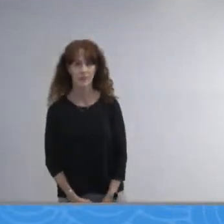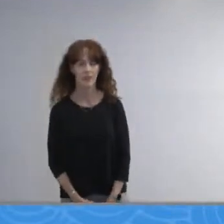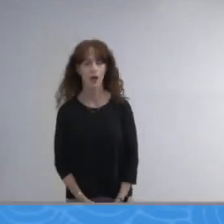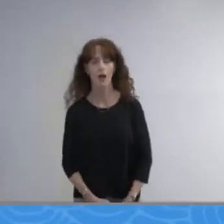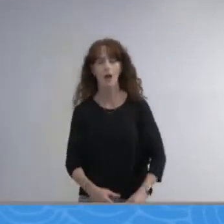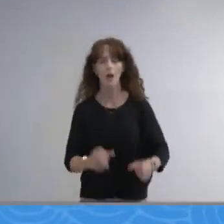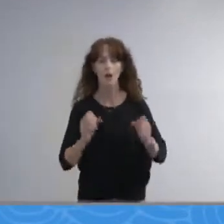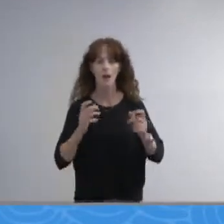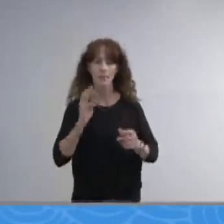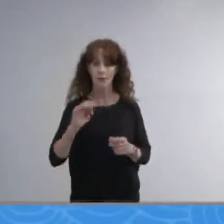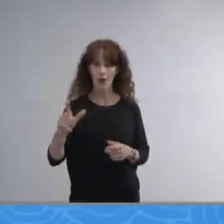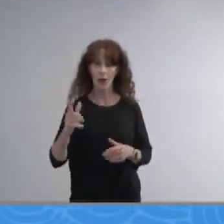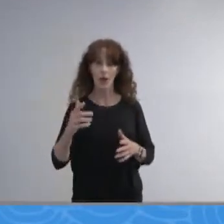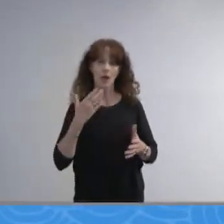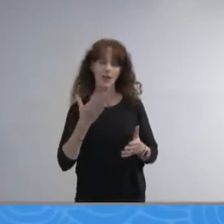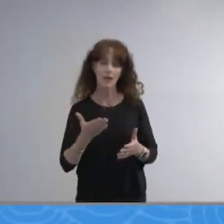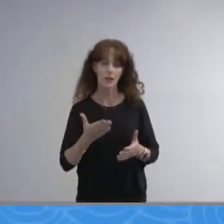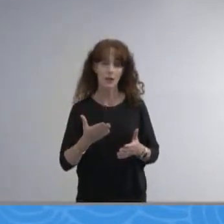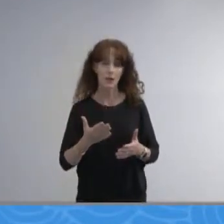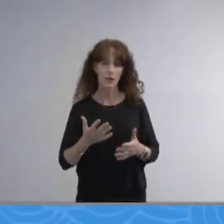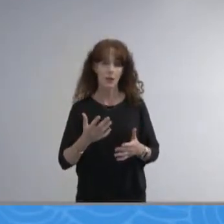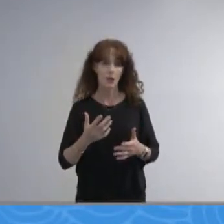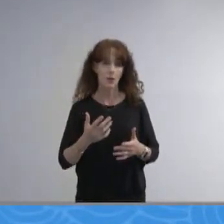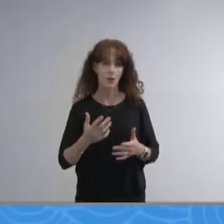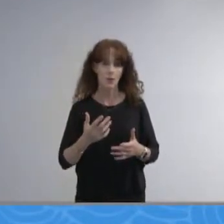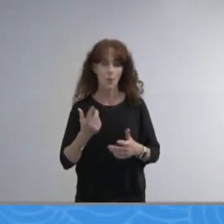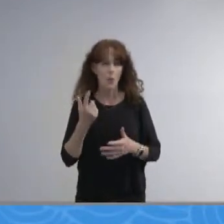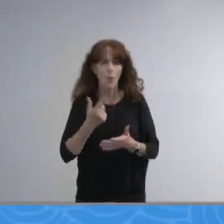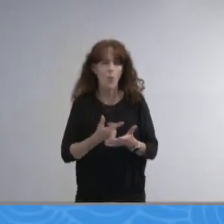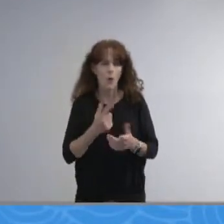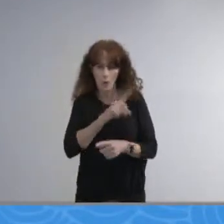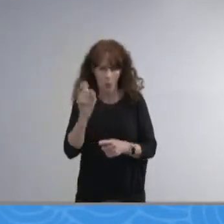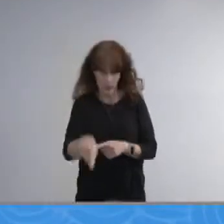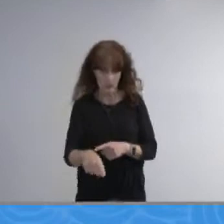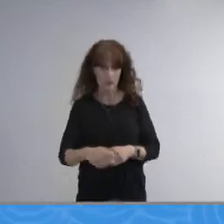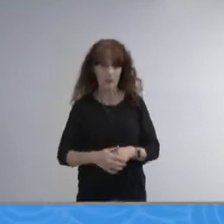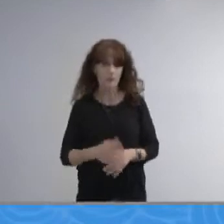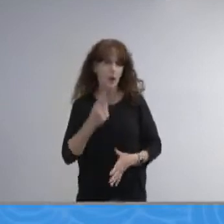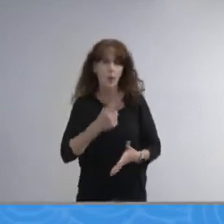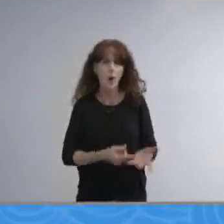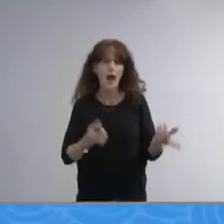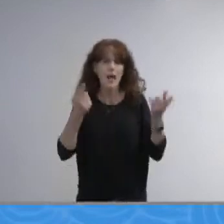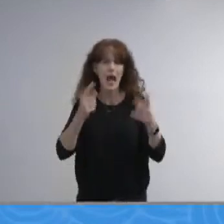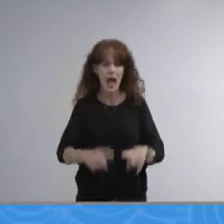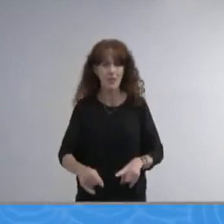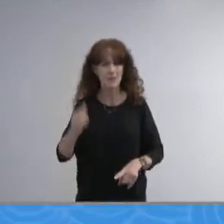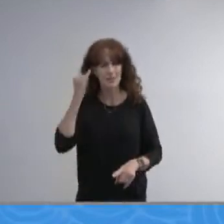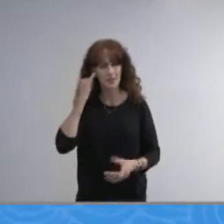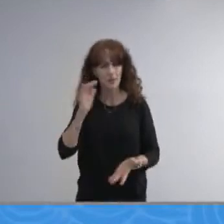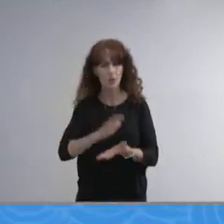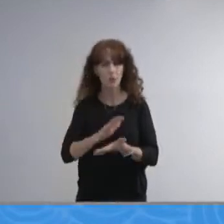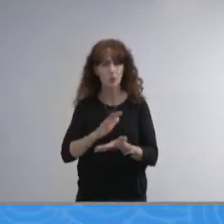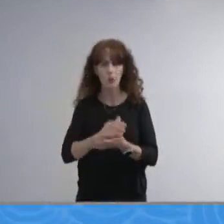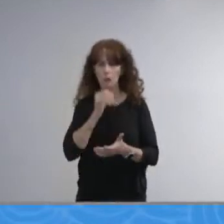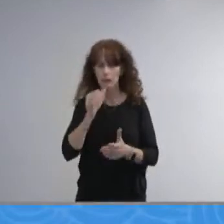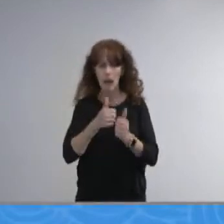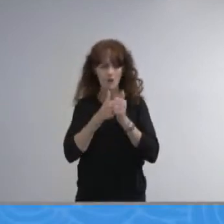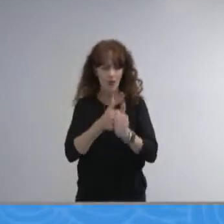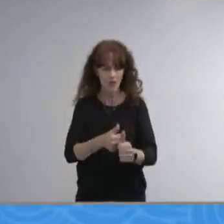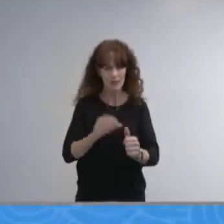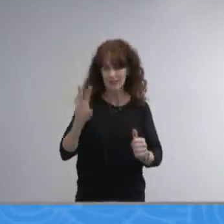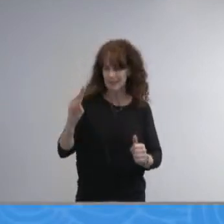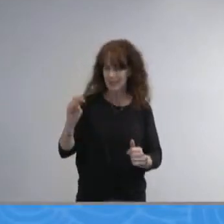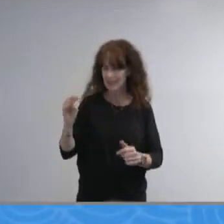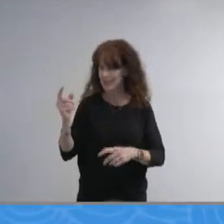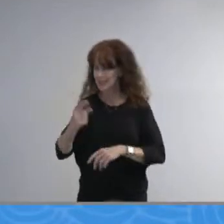question, but what happens if the school is not following the times, like the 60-day or the 30-day rule? Like,